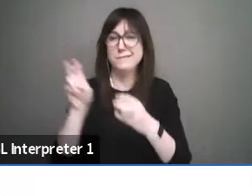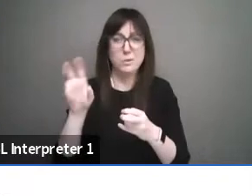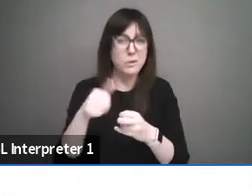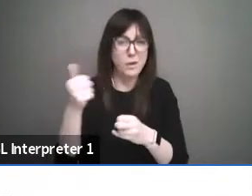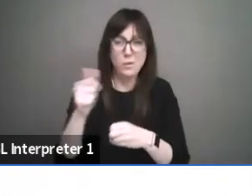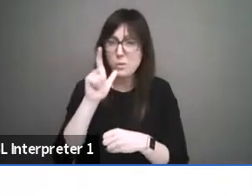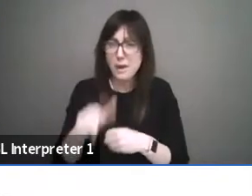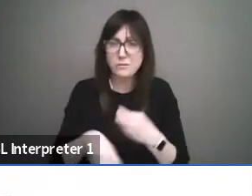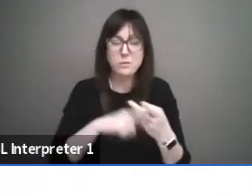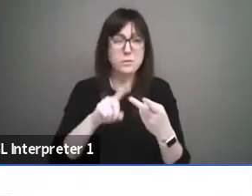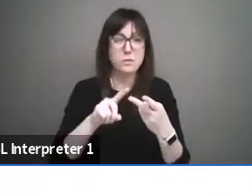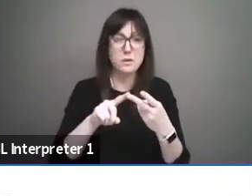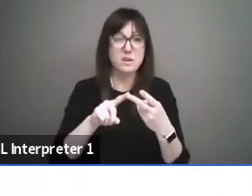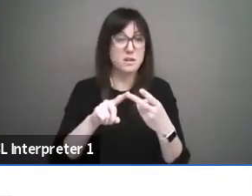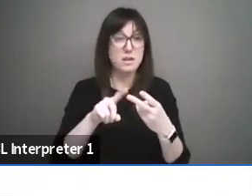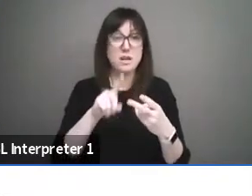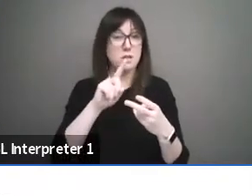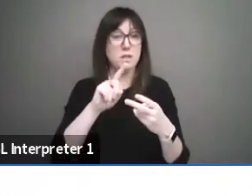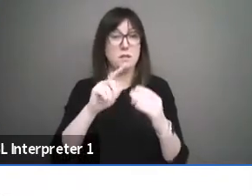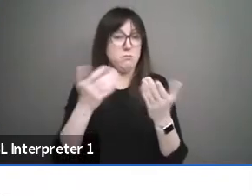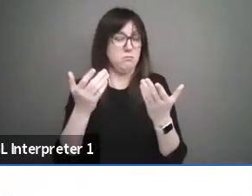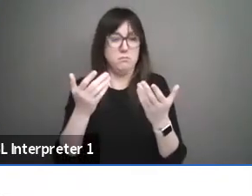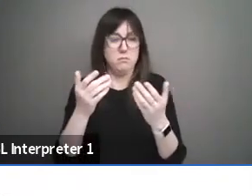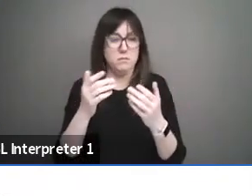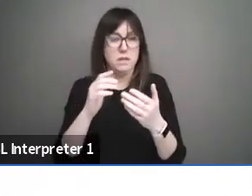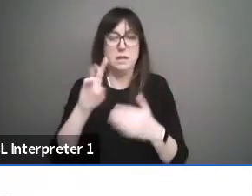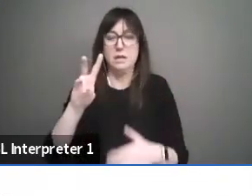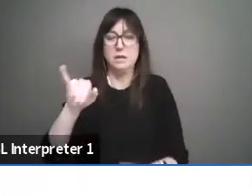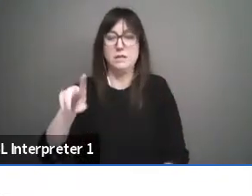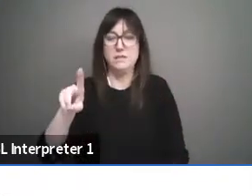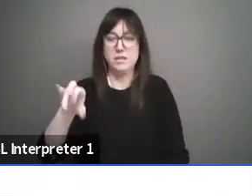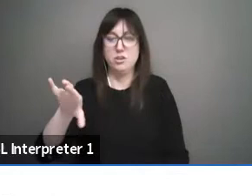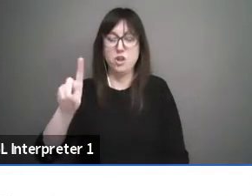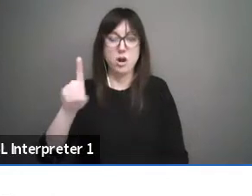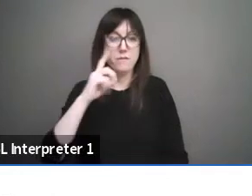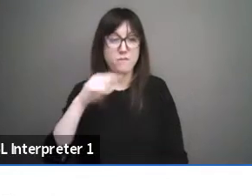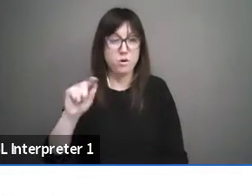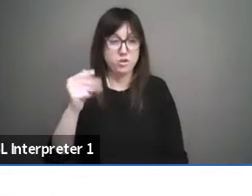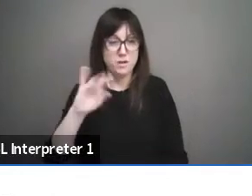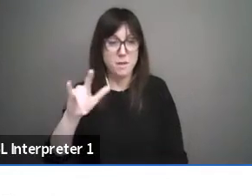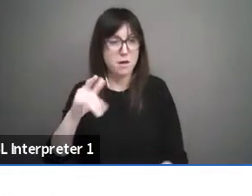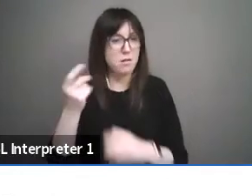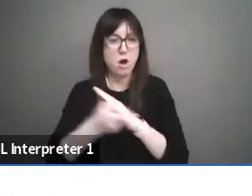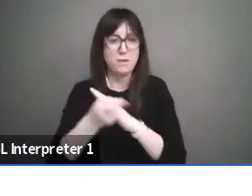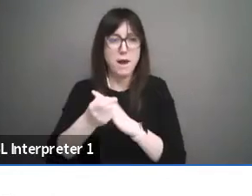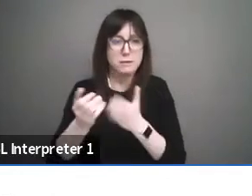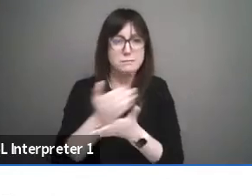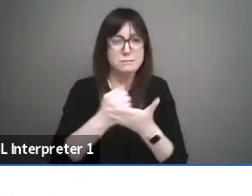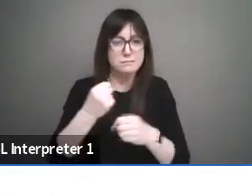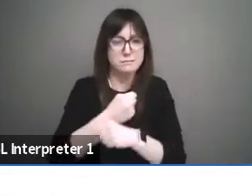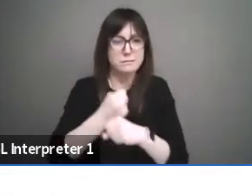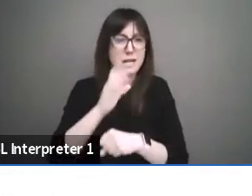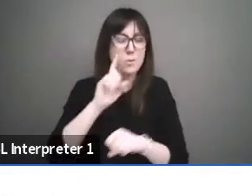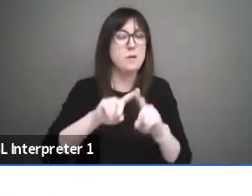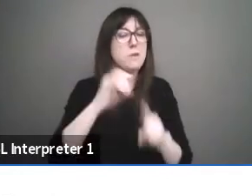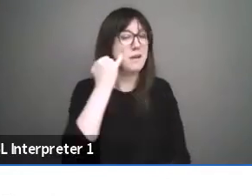even have to add the email first. Vidyard for Gmail will automatically track. But for Outlook, it's very important that we attach the